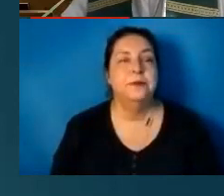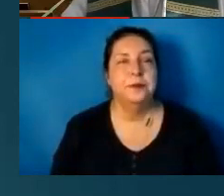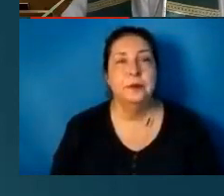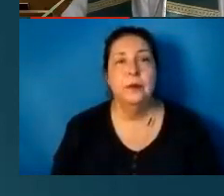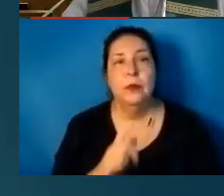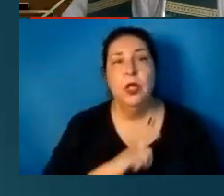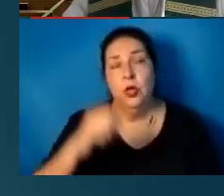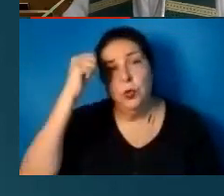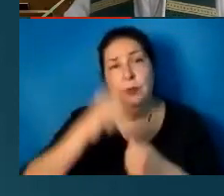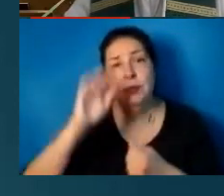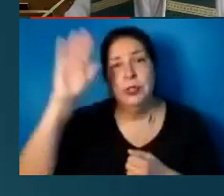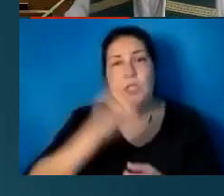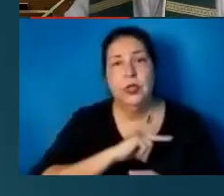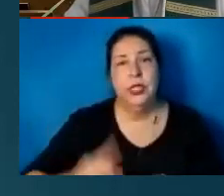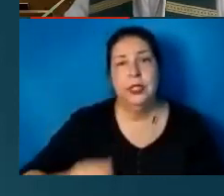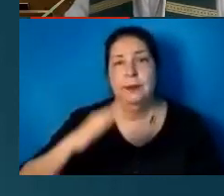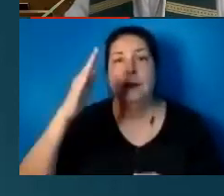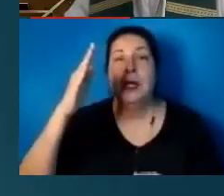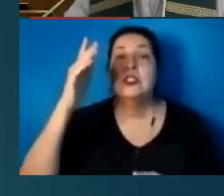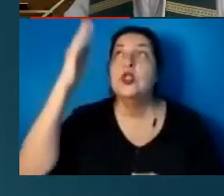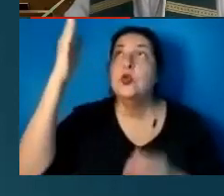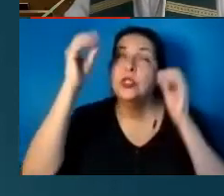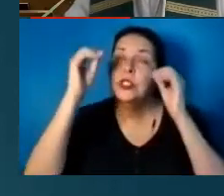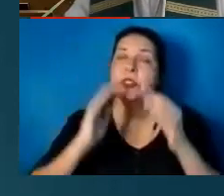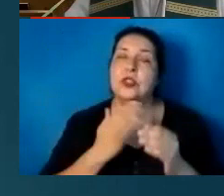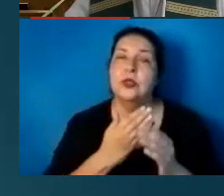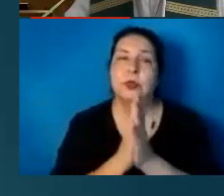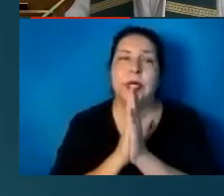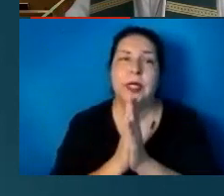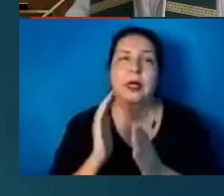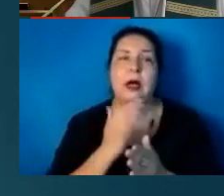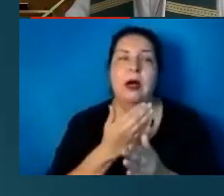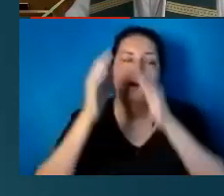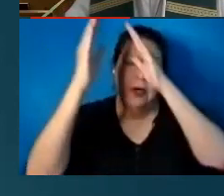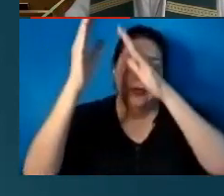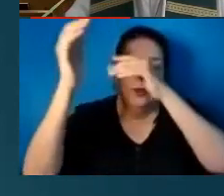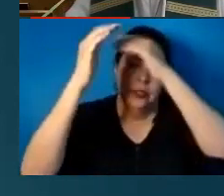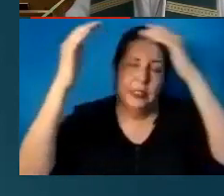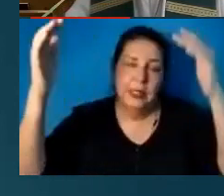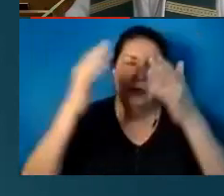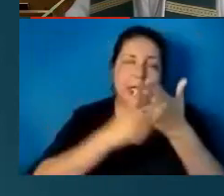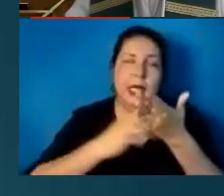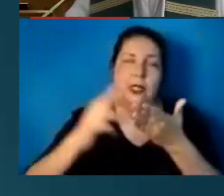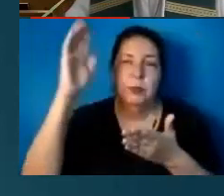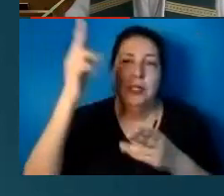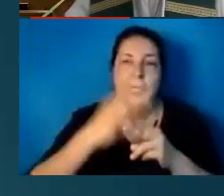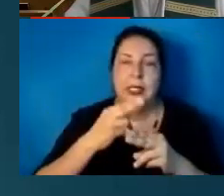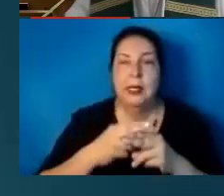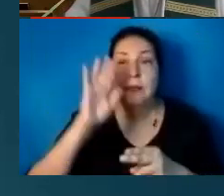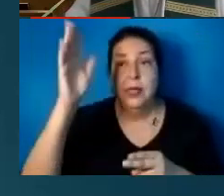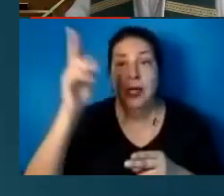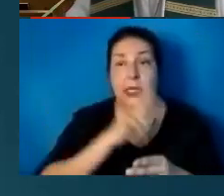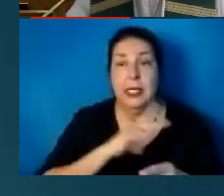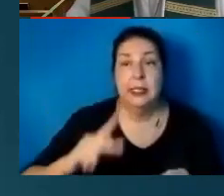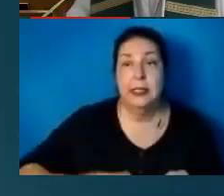Lord, remember us in your kingdom as you teach us to pray. Our Father, who art in heaven, hallowed be thy name.